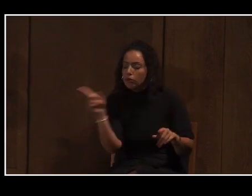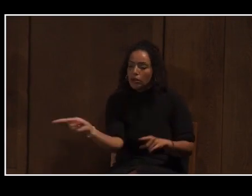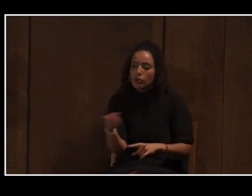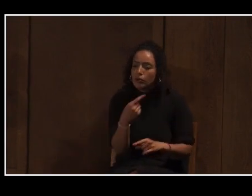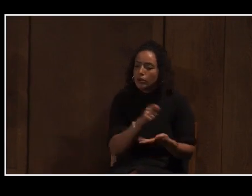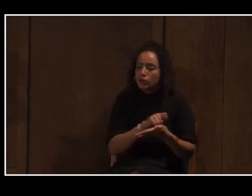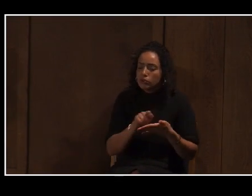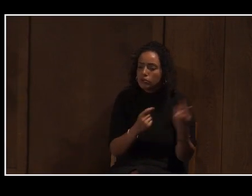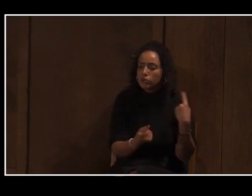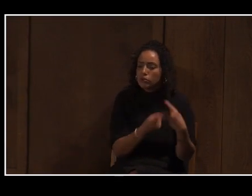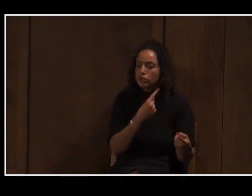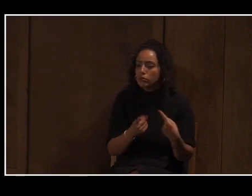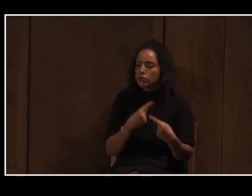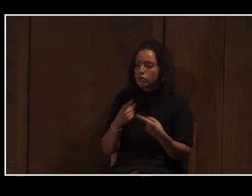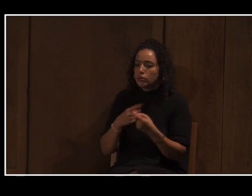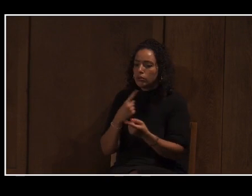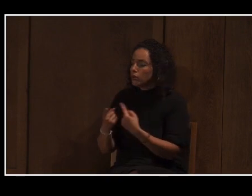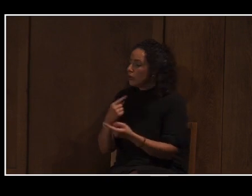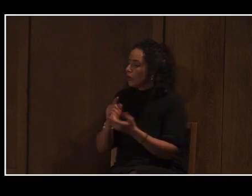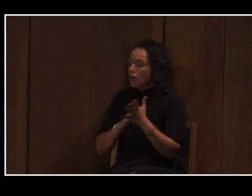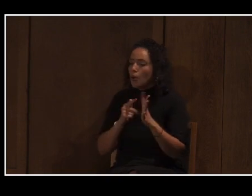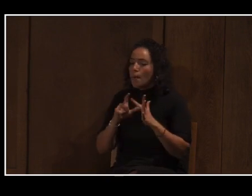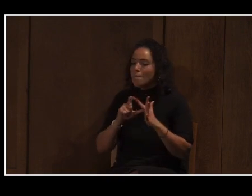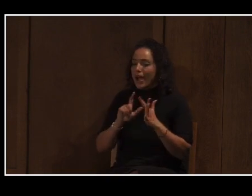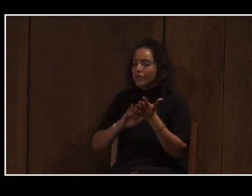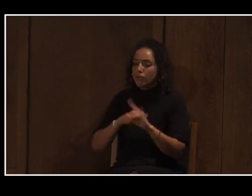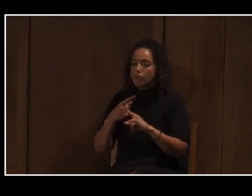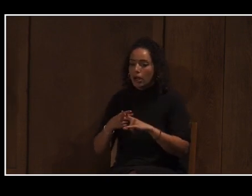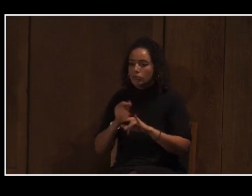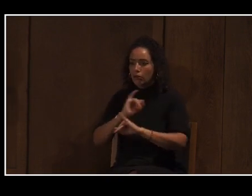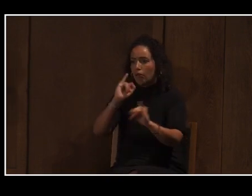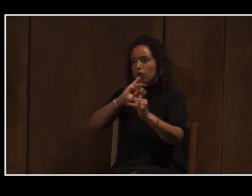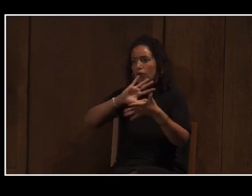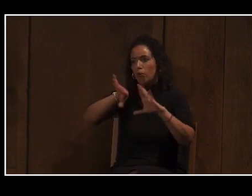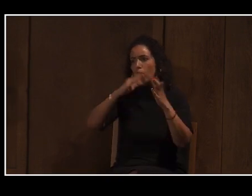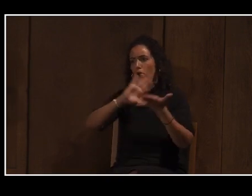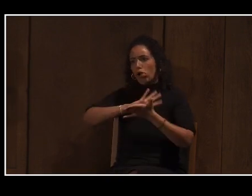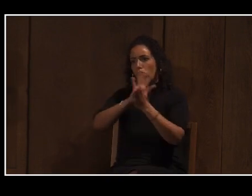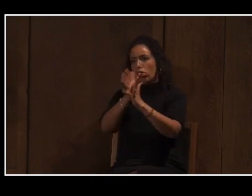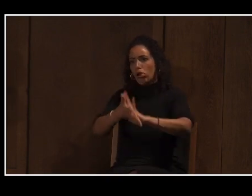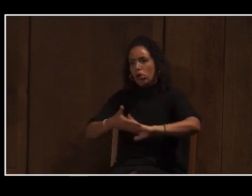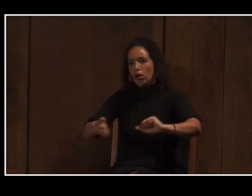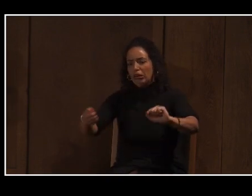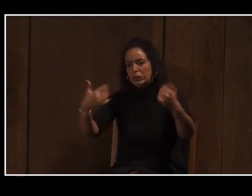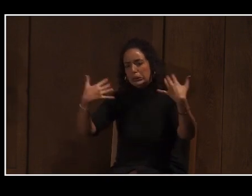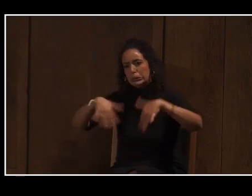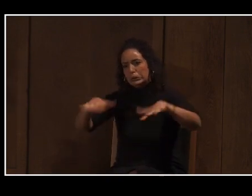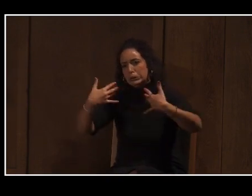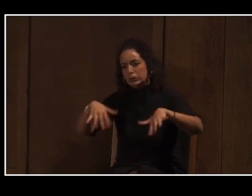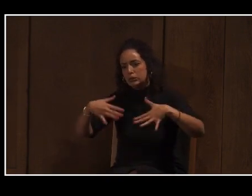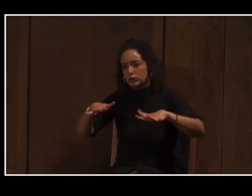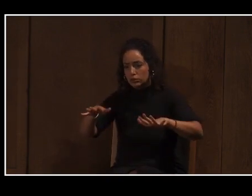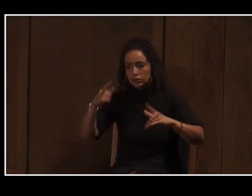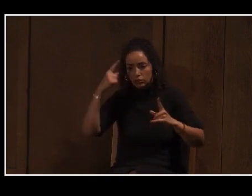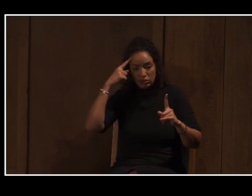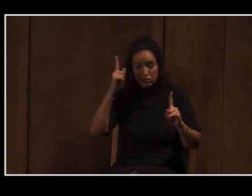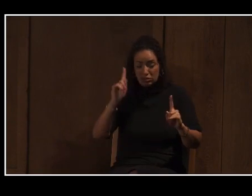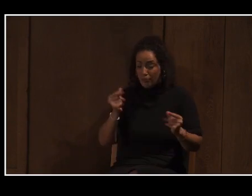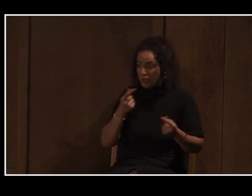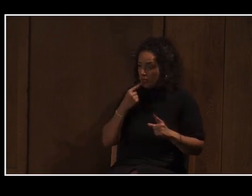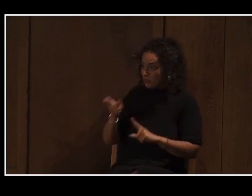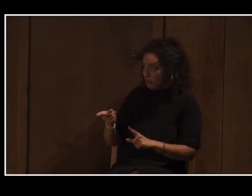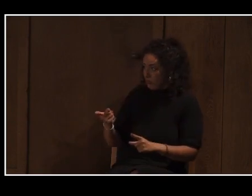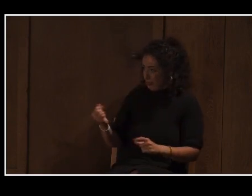wrote back about Mad Max apocalyptic scenarios that started off a really important conversation within the lab. Should we care that